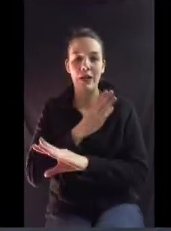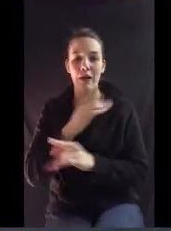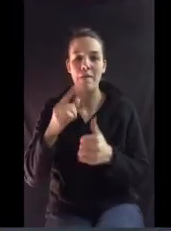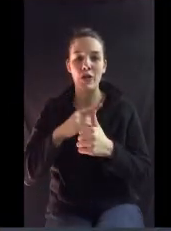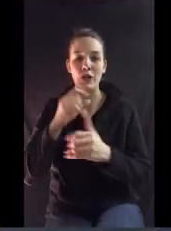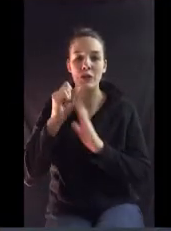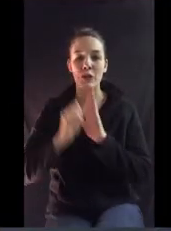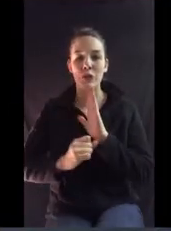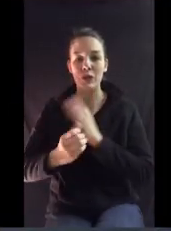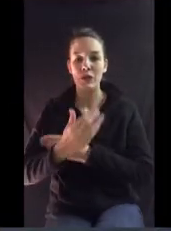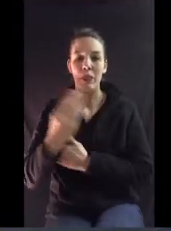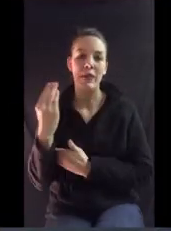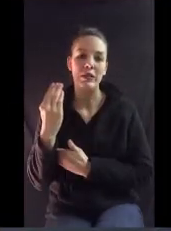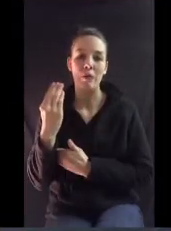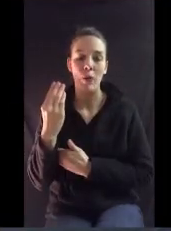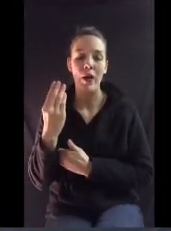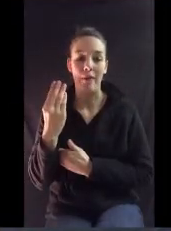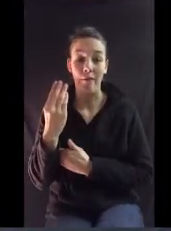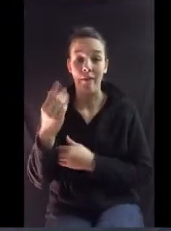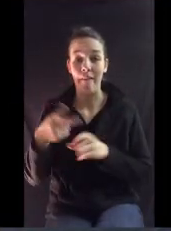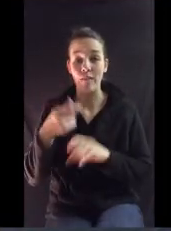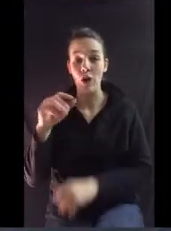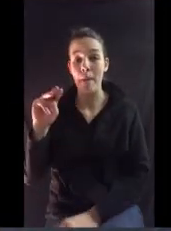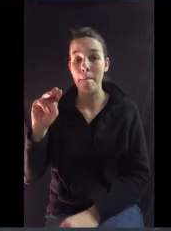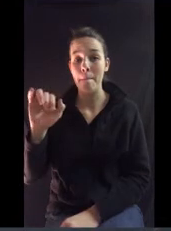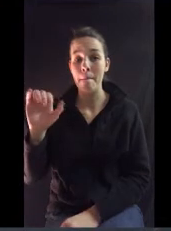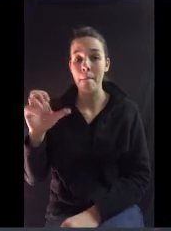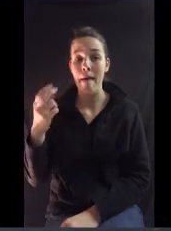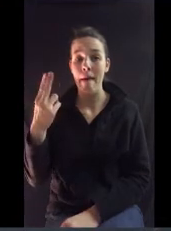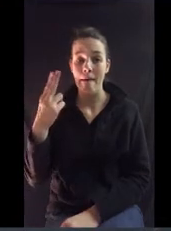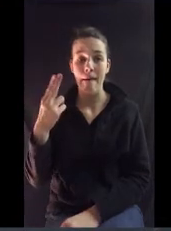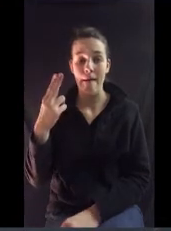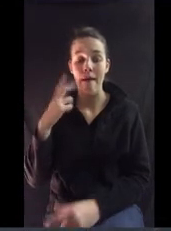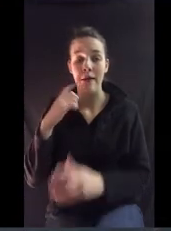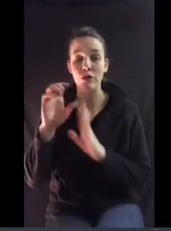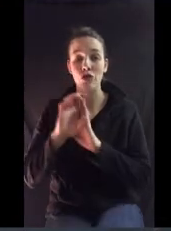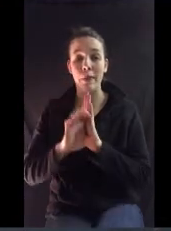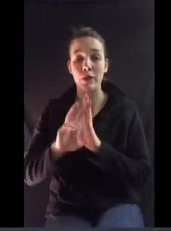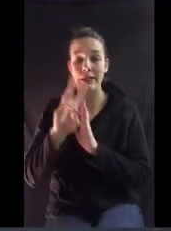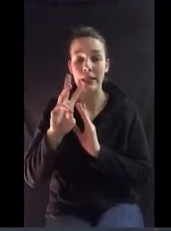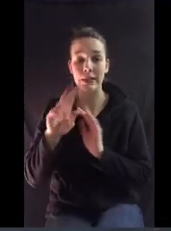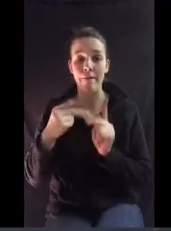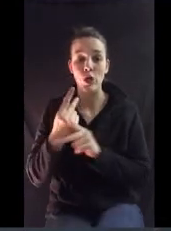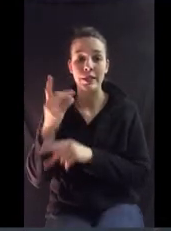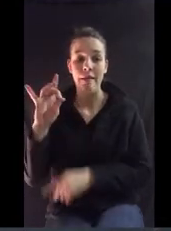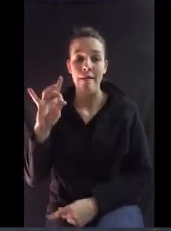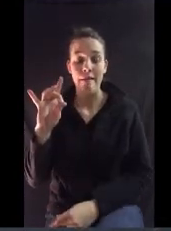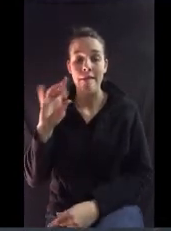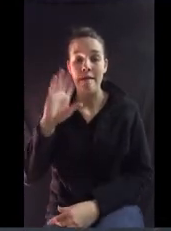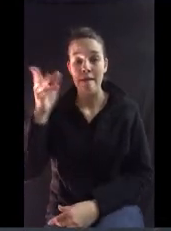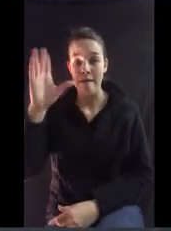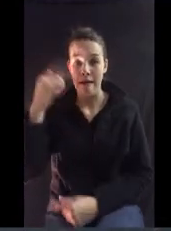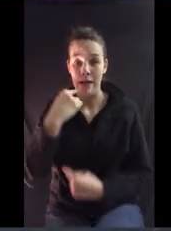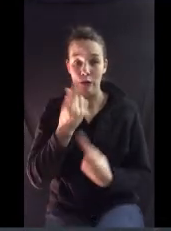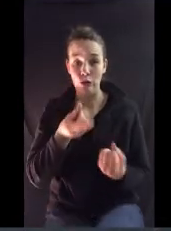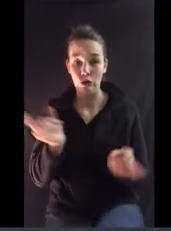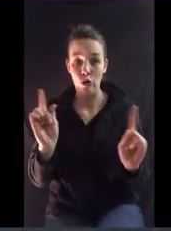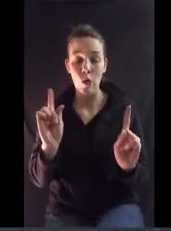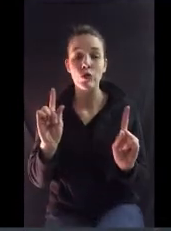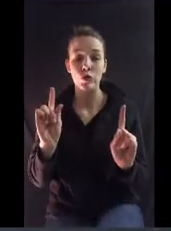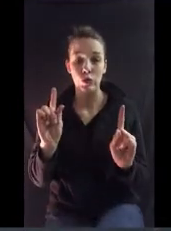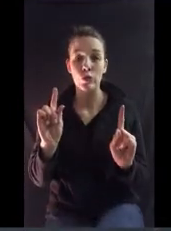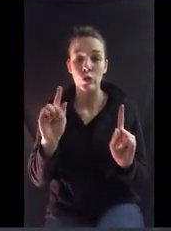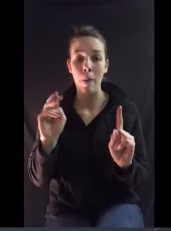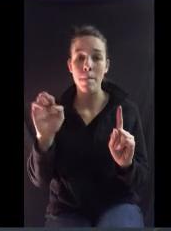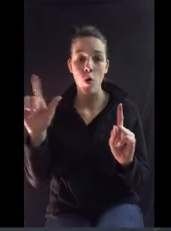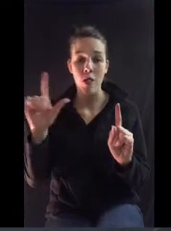Beautiful song. Our first scripture this morning is from Micah chapter 6 verse 8. God